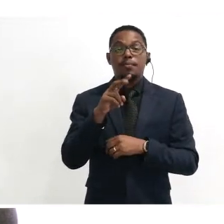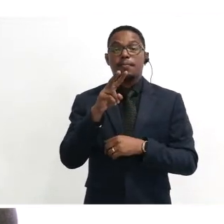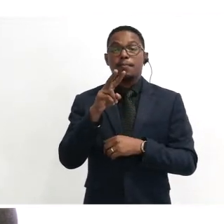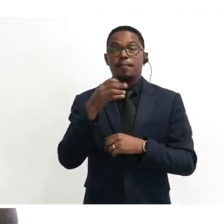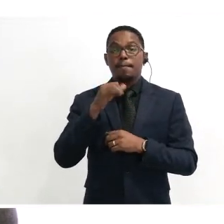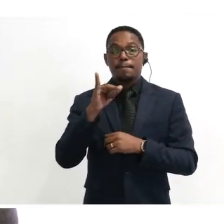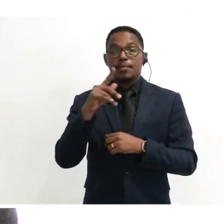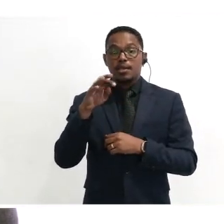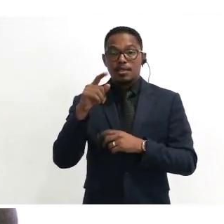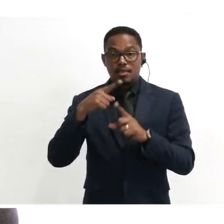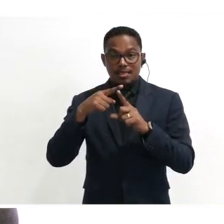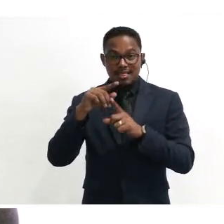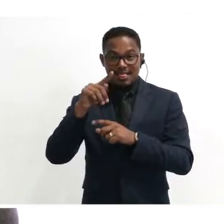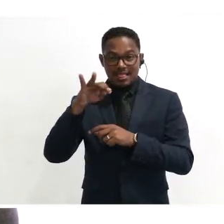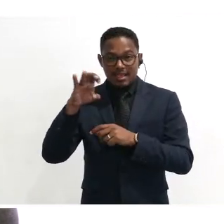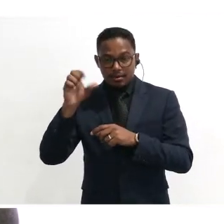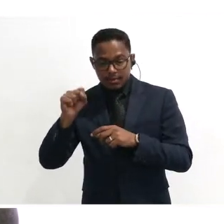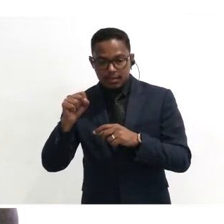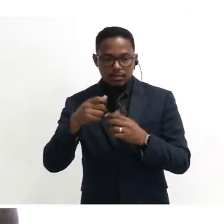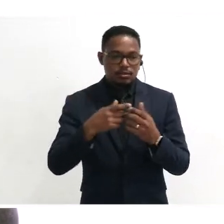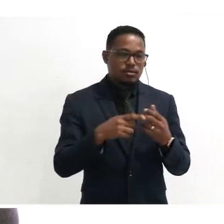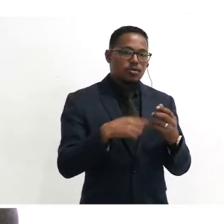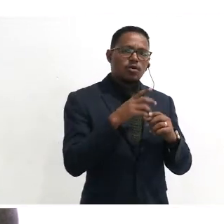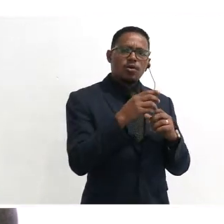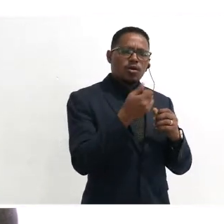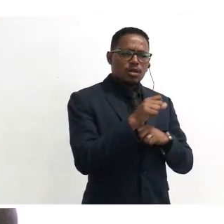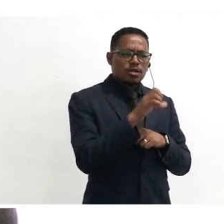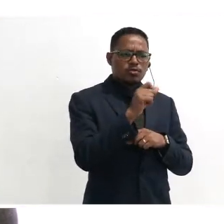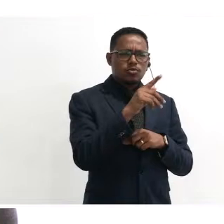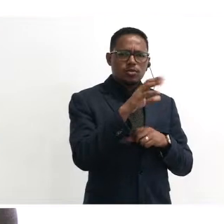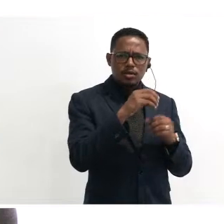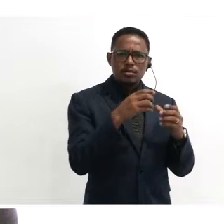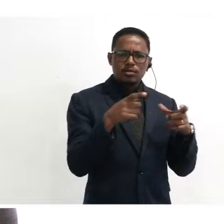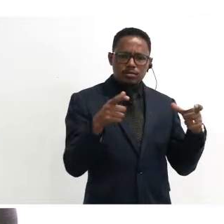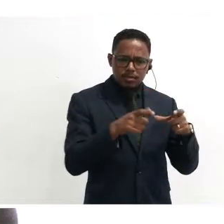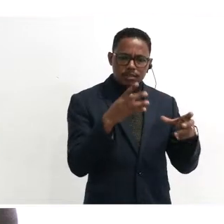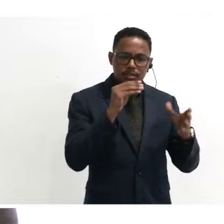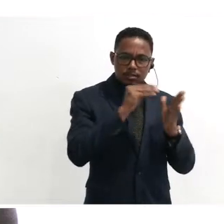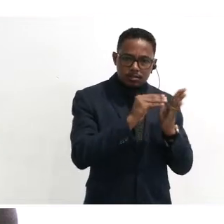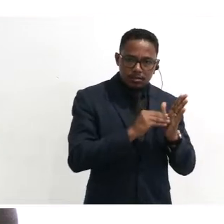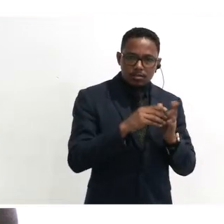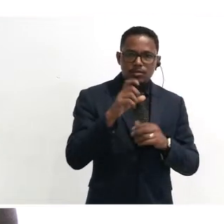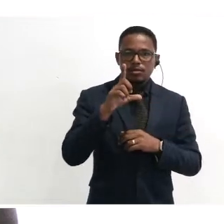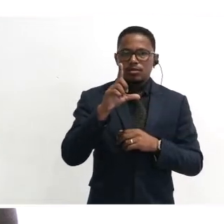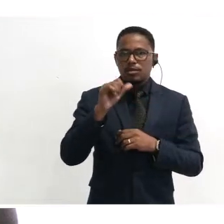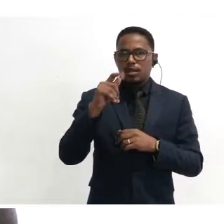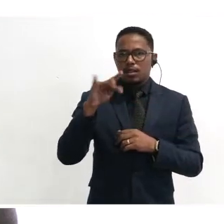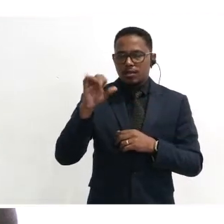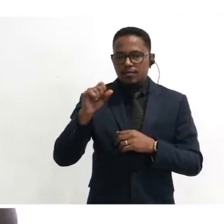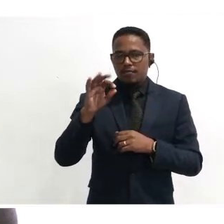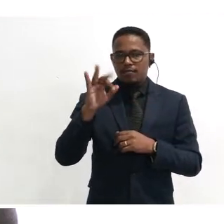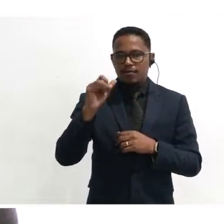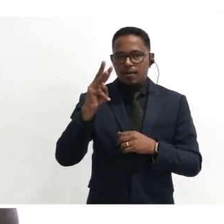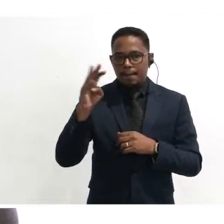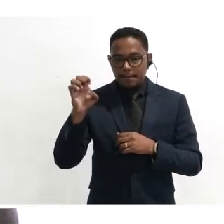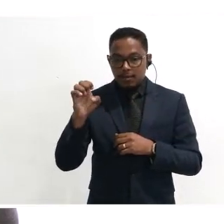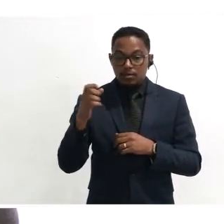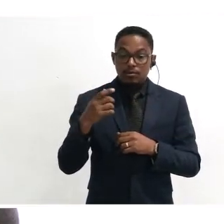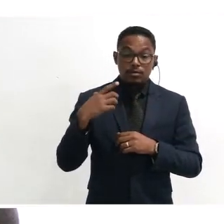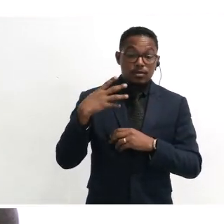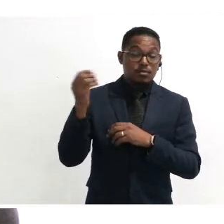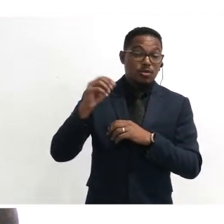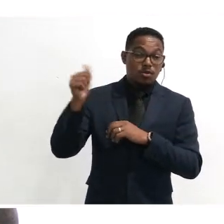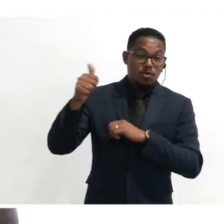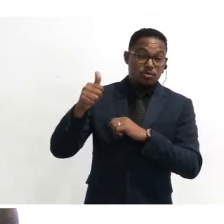some part of the package substrate, if it's a lead frame package, exposed to the outside so it can be soldered to